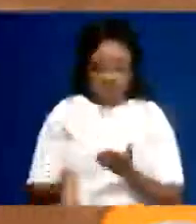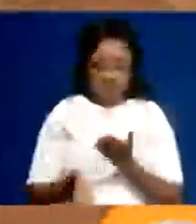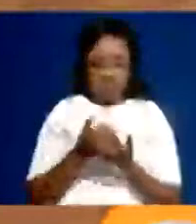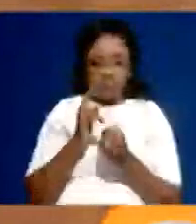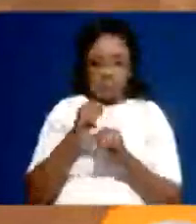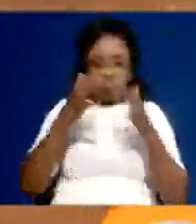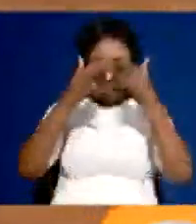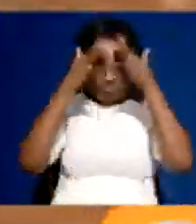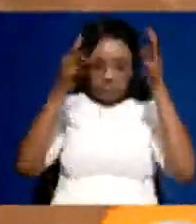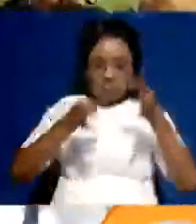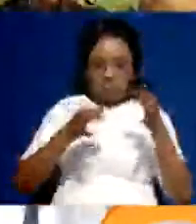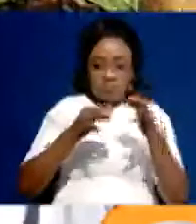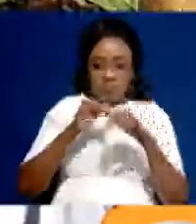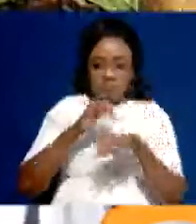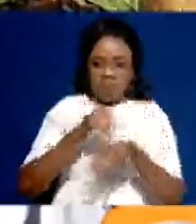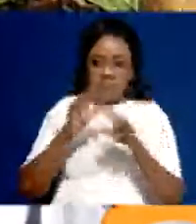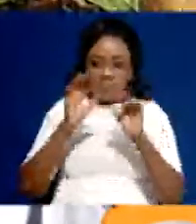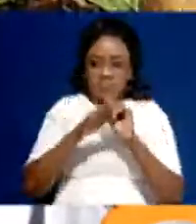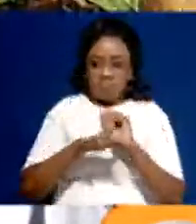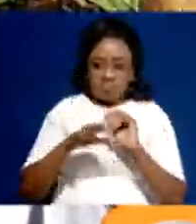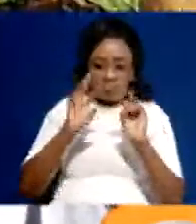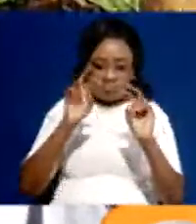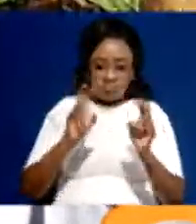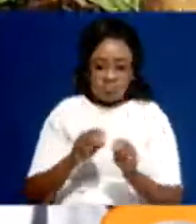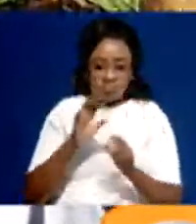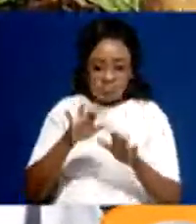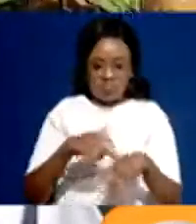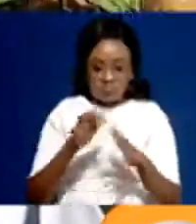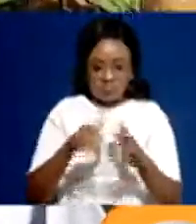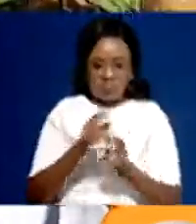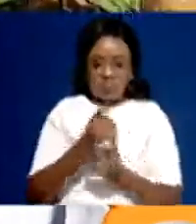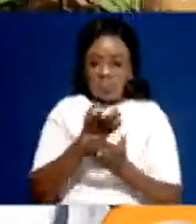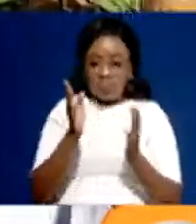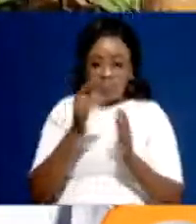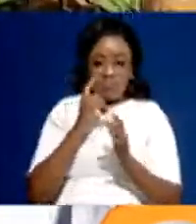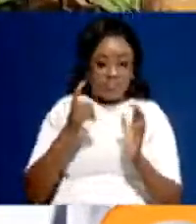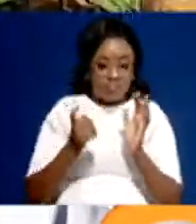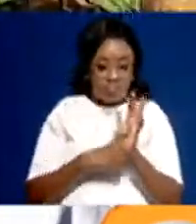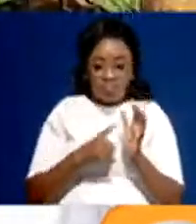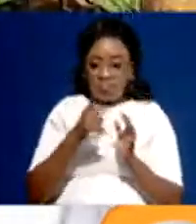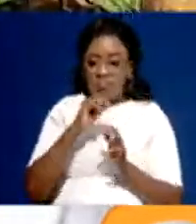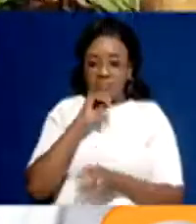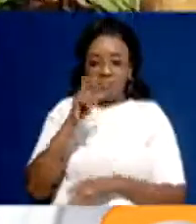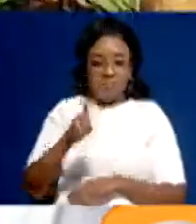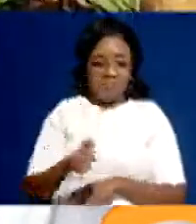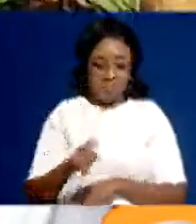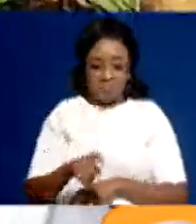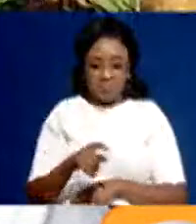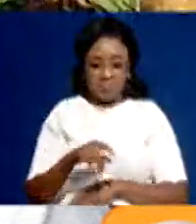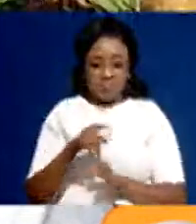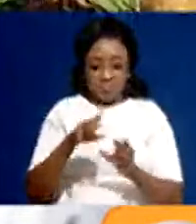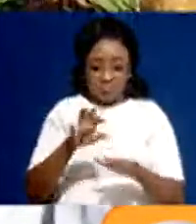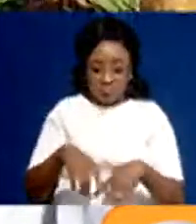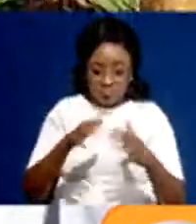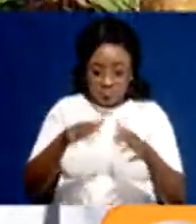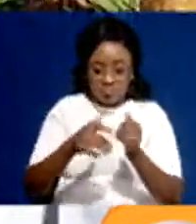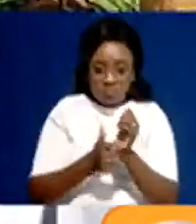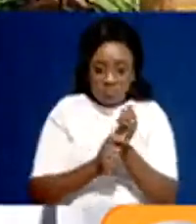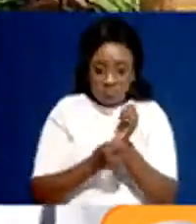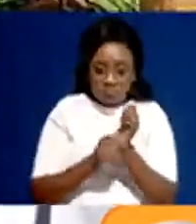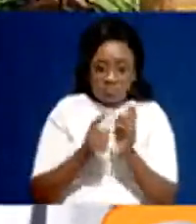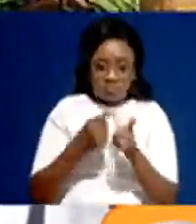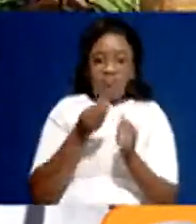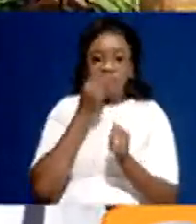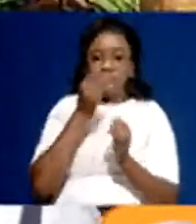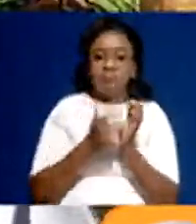decisions. The farmers have now realized that you do not have to plant maize to be able to eat maize. They have realized